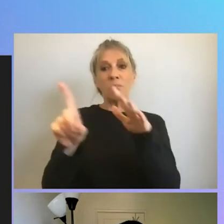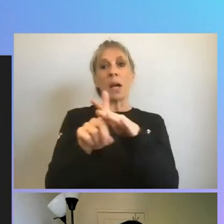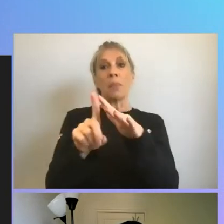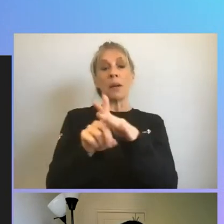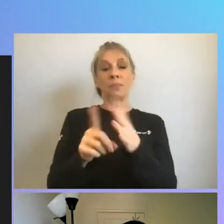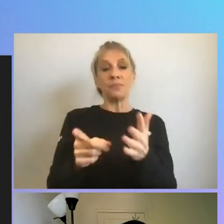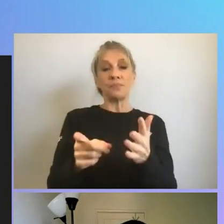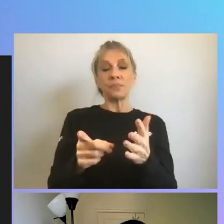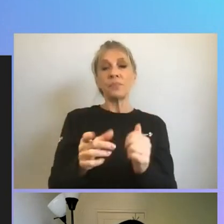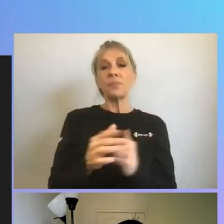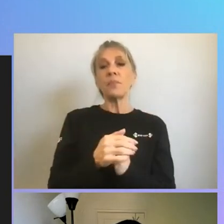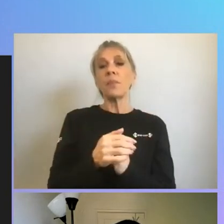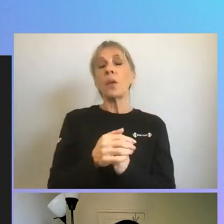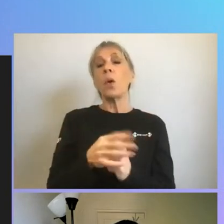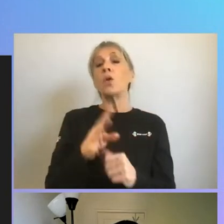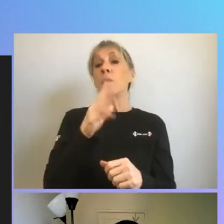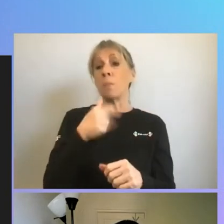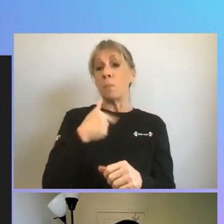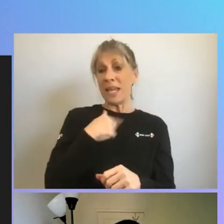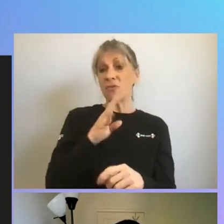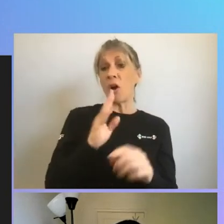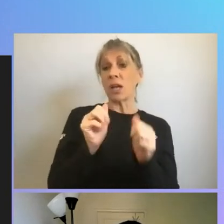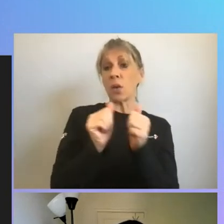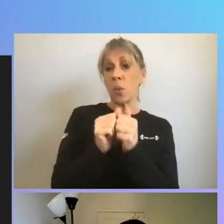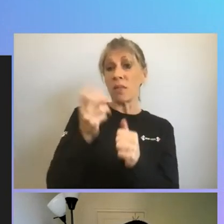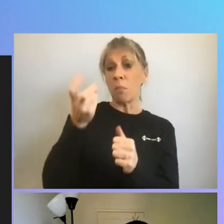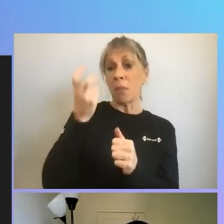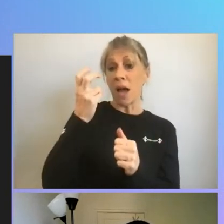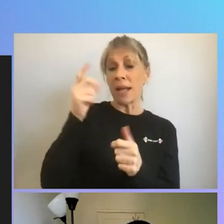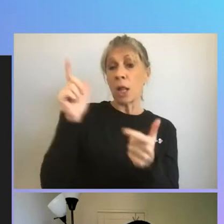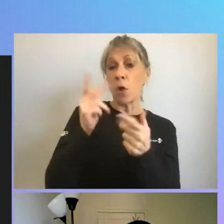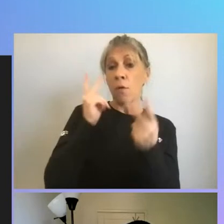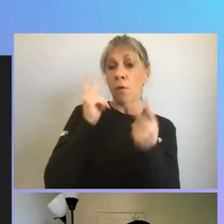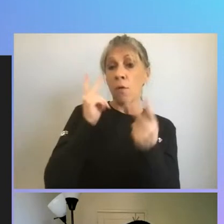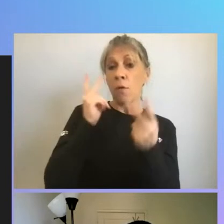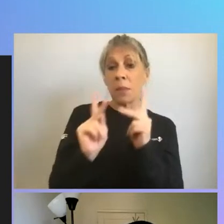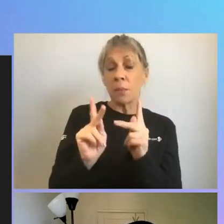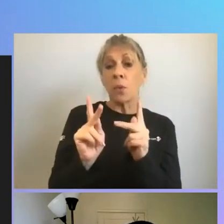just in talking with blind and low vision people is that